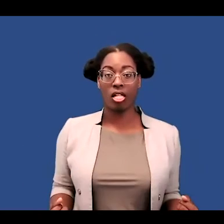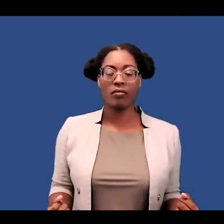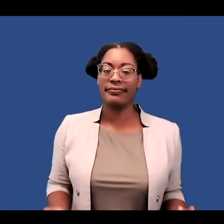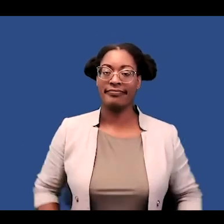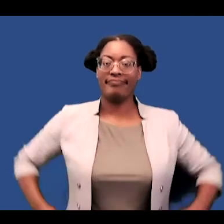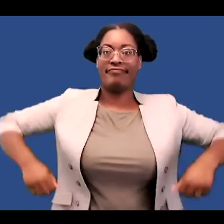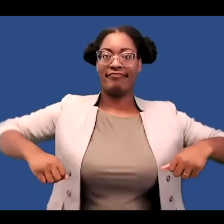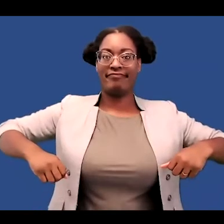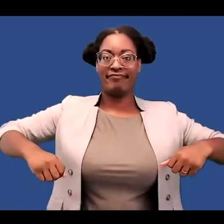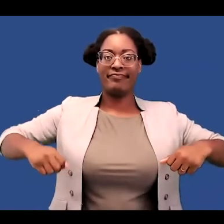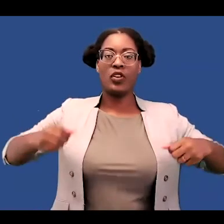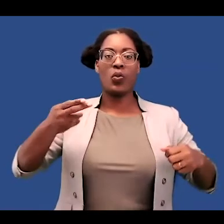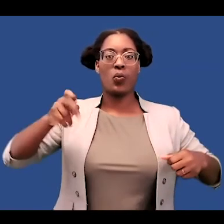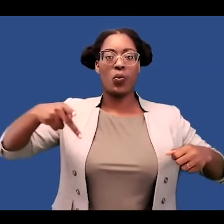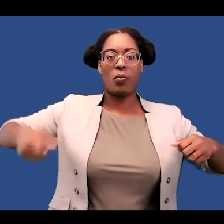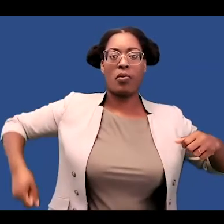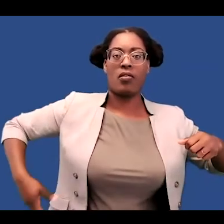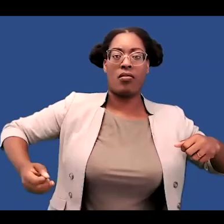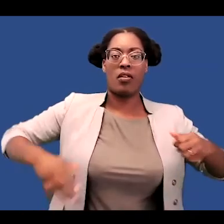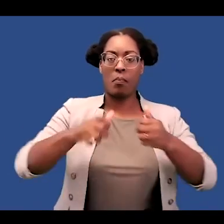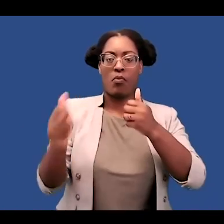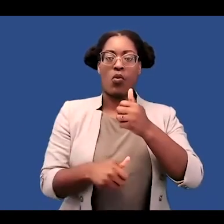hoop. Now let's give this one a try.